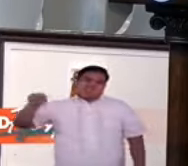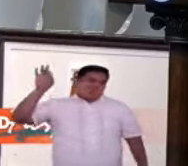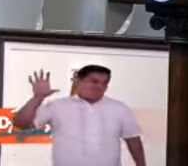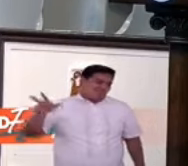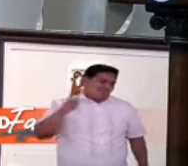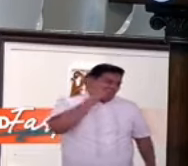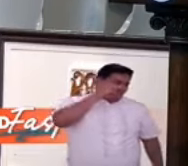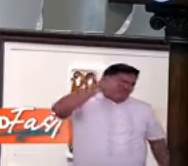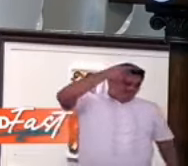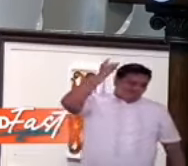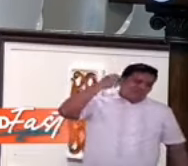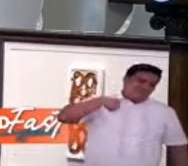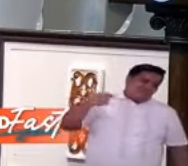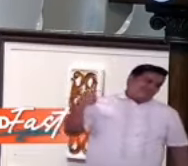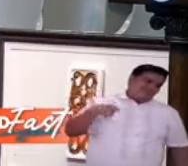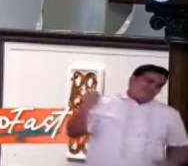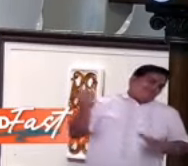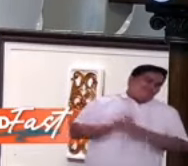Ken, good, assign mo, good, very good.